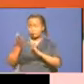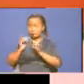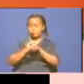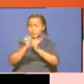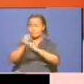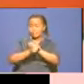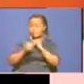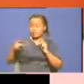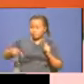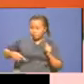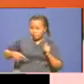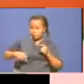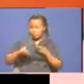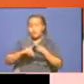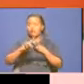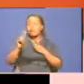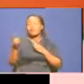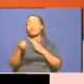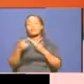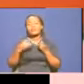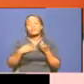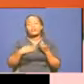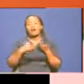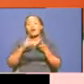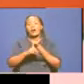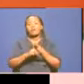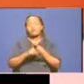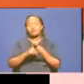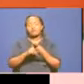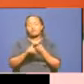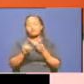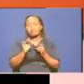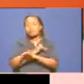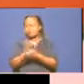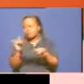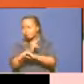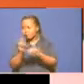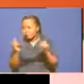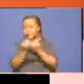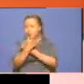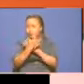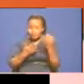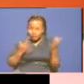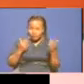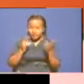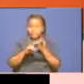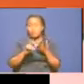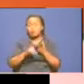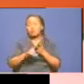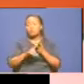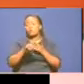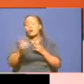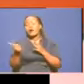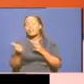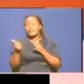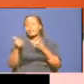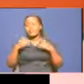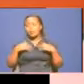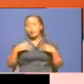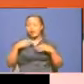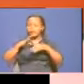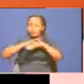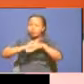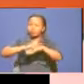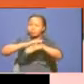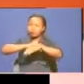is dialysis mm-hmm. and one is transplant. Of course, transplant is a preferred modality of the renal replacement therapy. Yeah. And